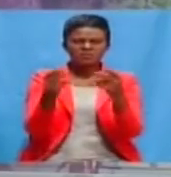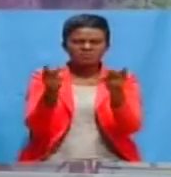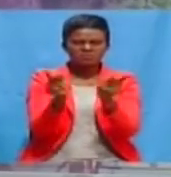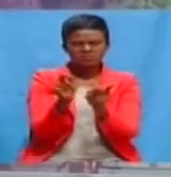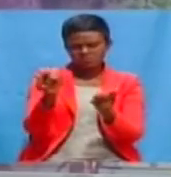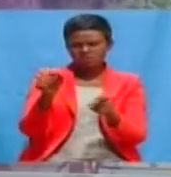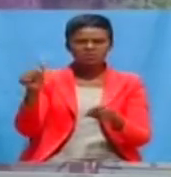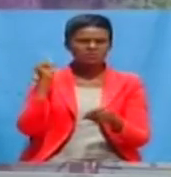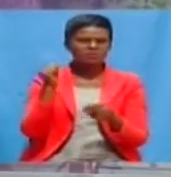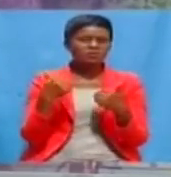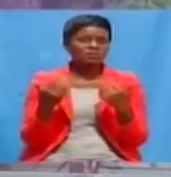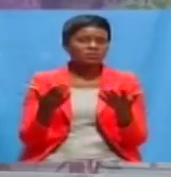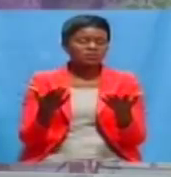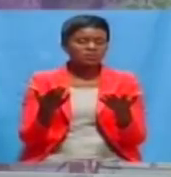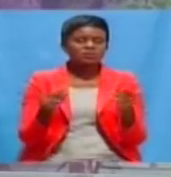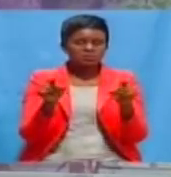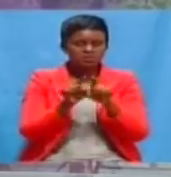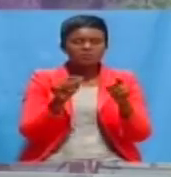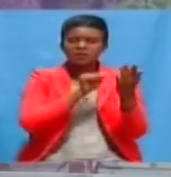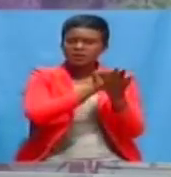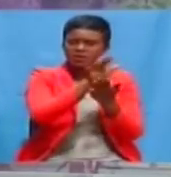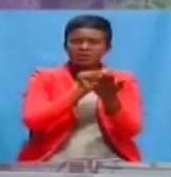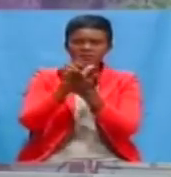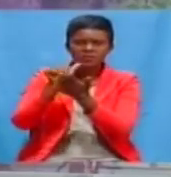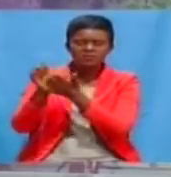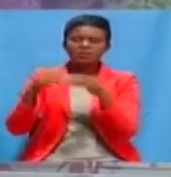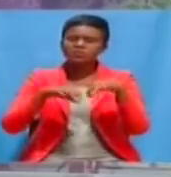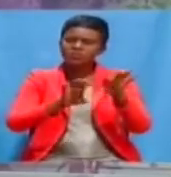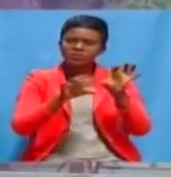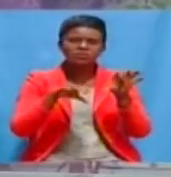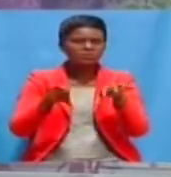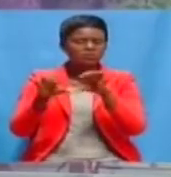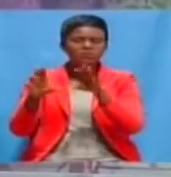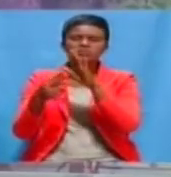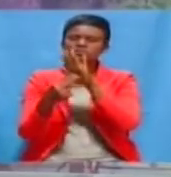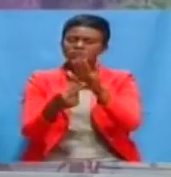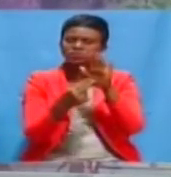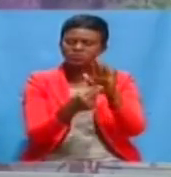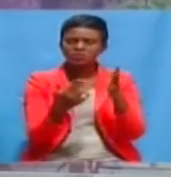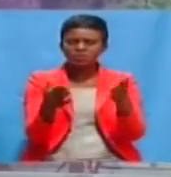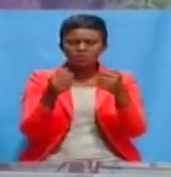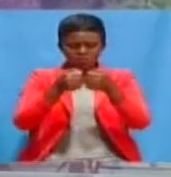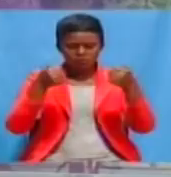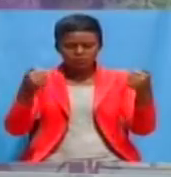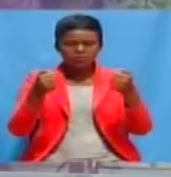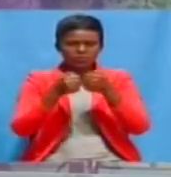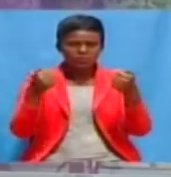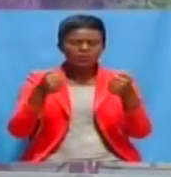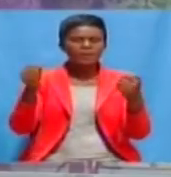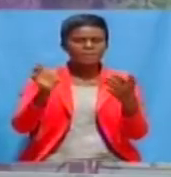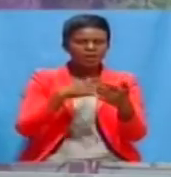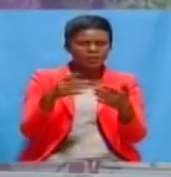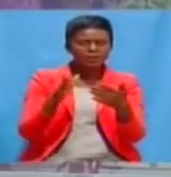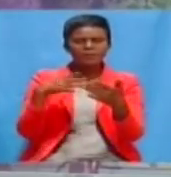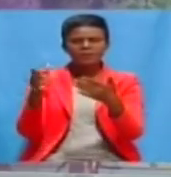on the matter. This follows a series of adverts that have continued to appear in the national newspapers regarding musical